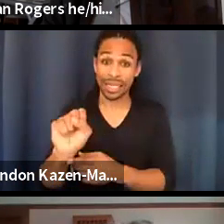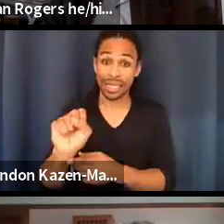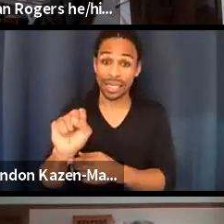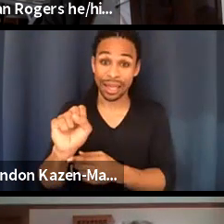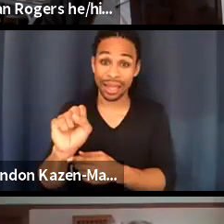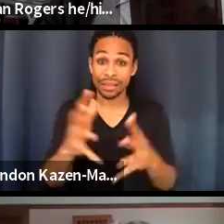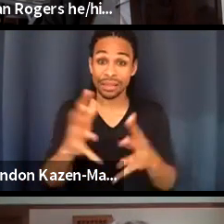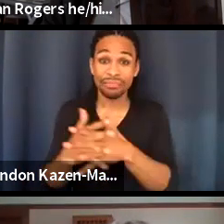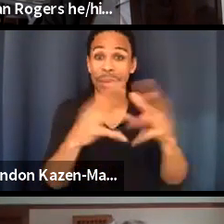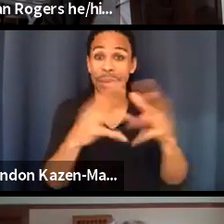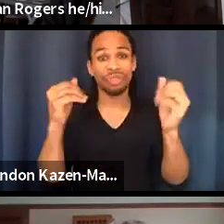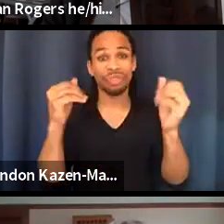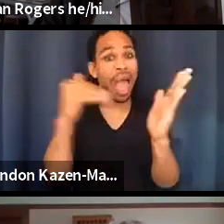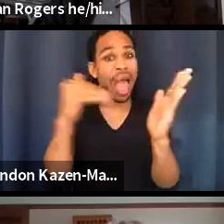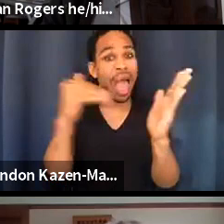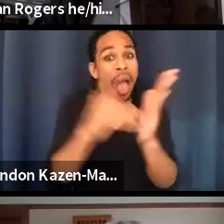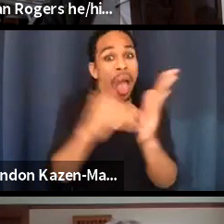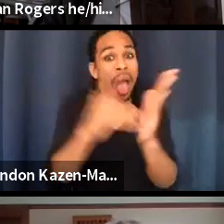COVID-19.